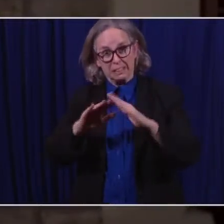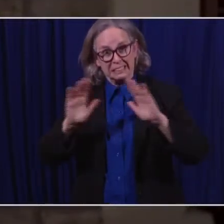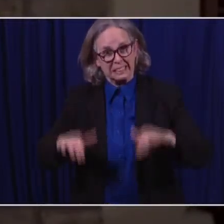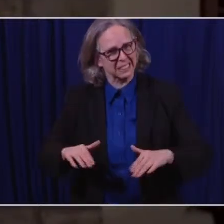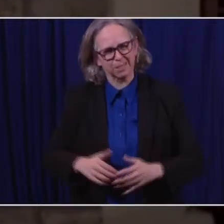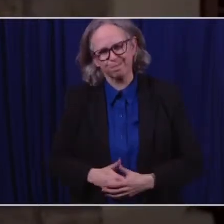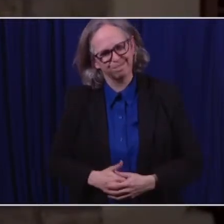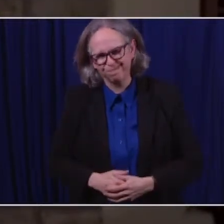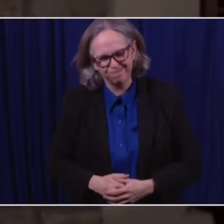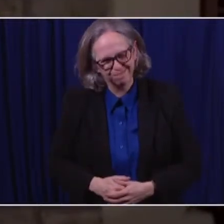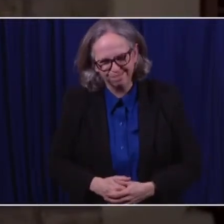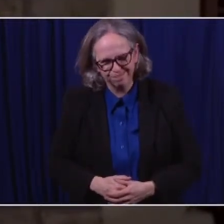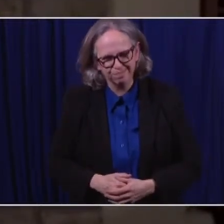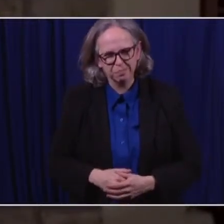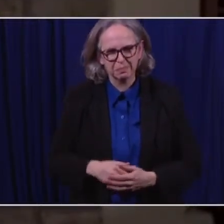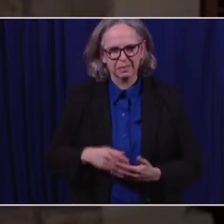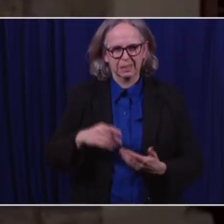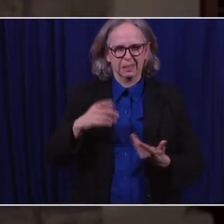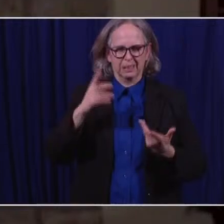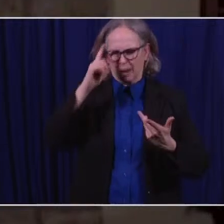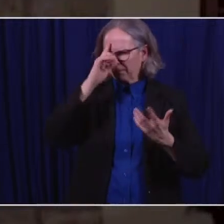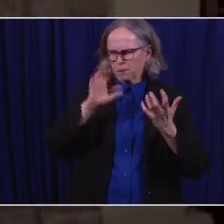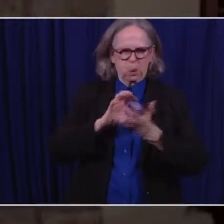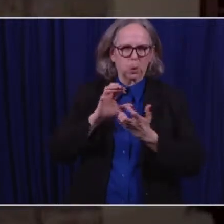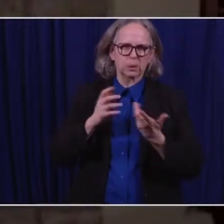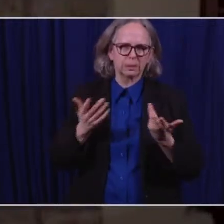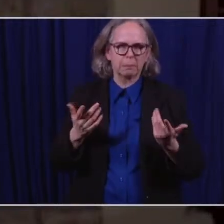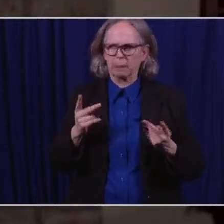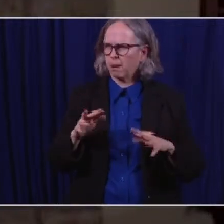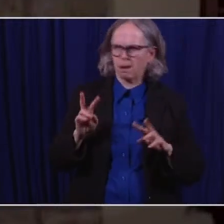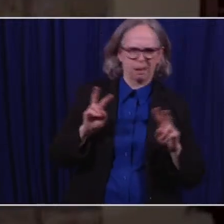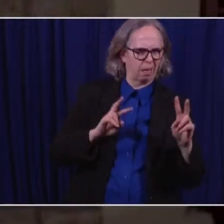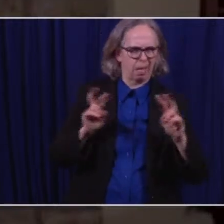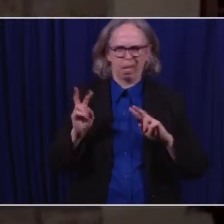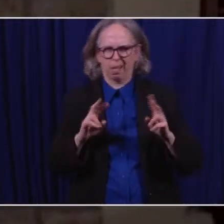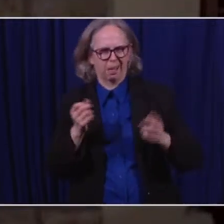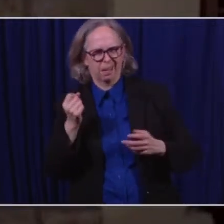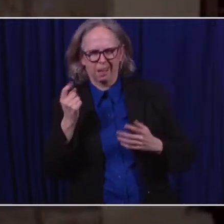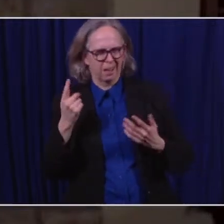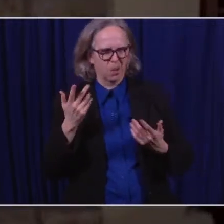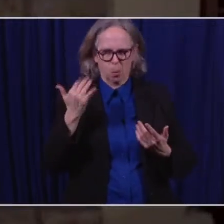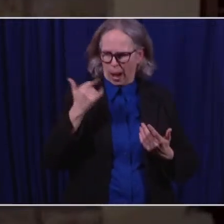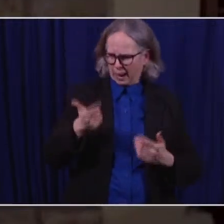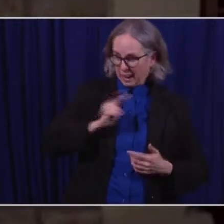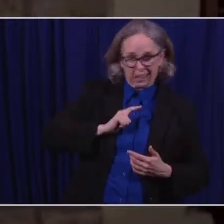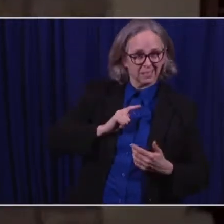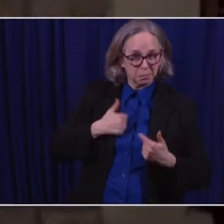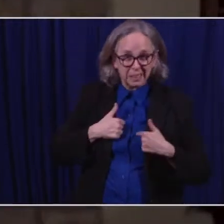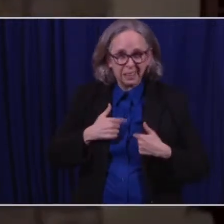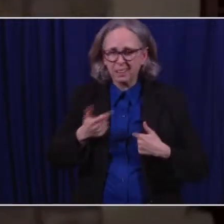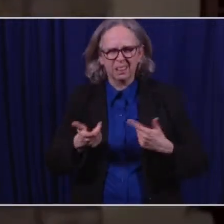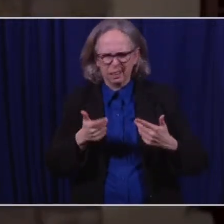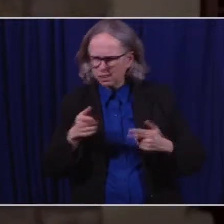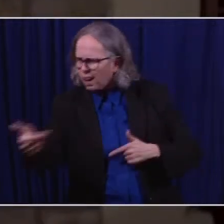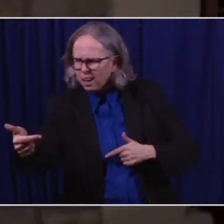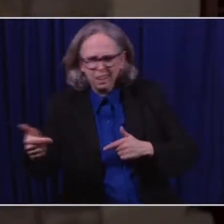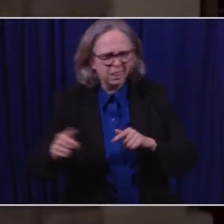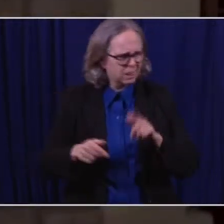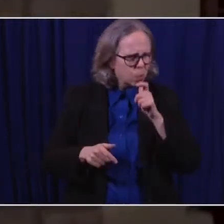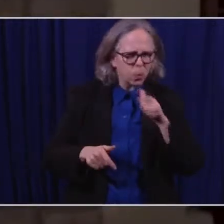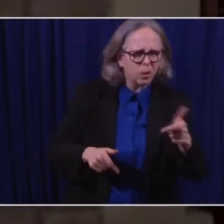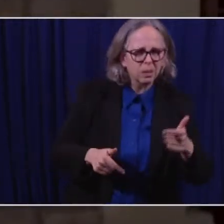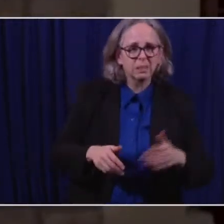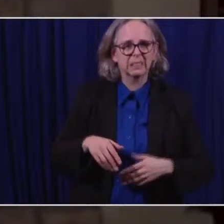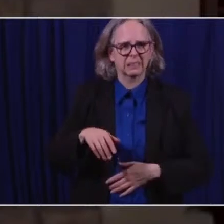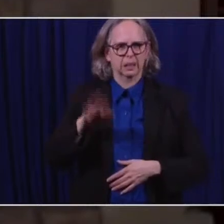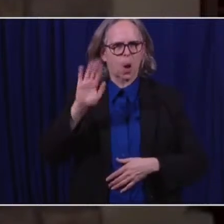It's confusing to people. We said, we announced 65 and over is going to be our priority, but we're going to start at 80.